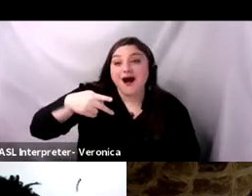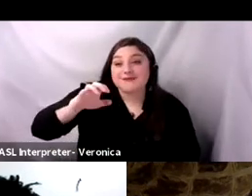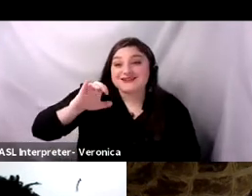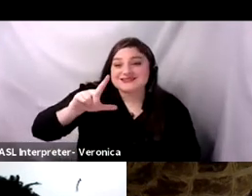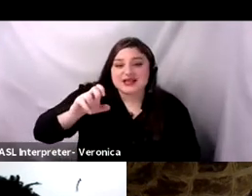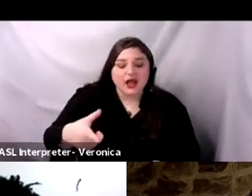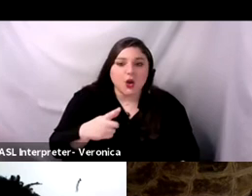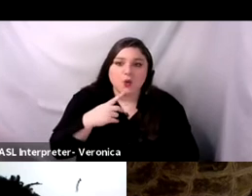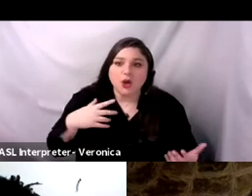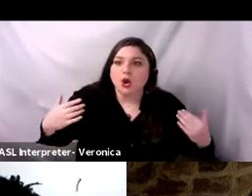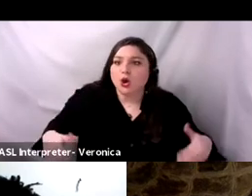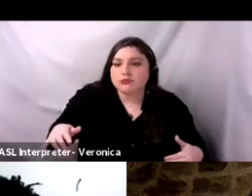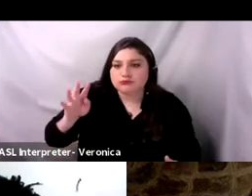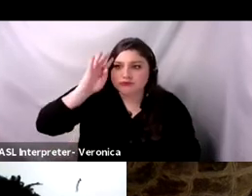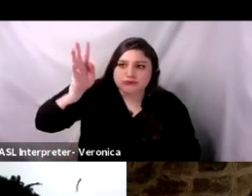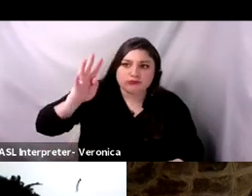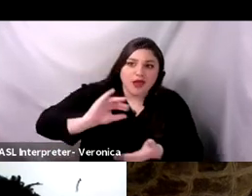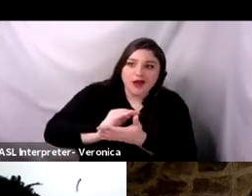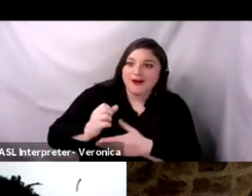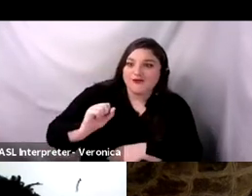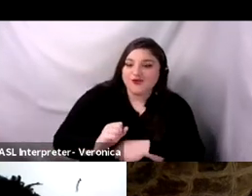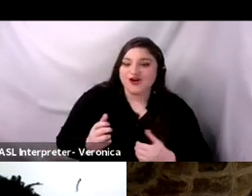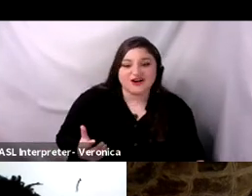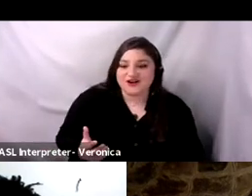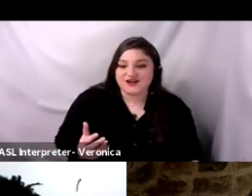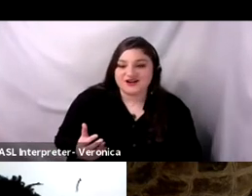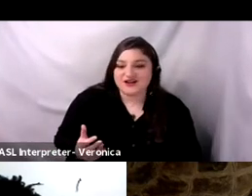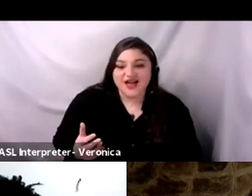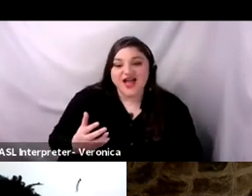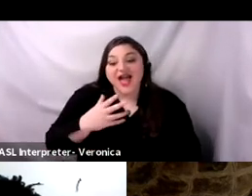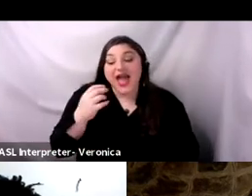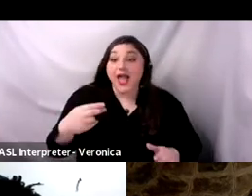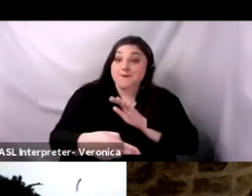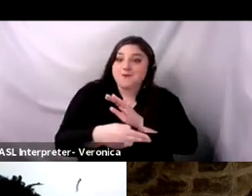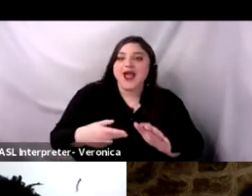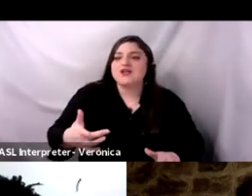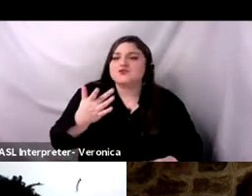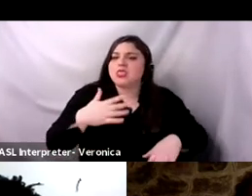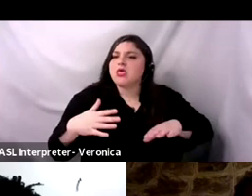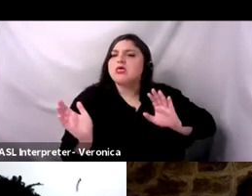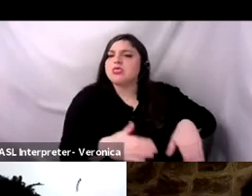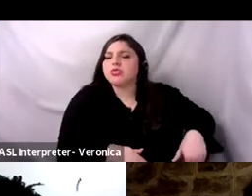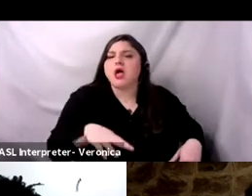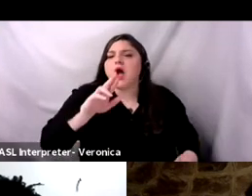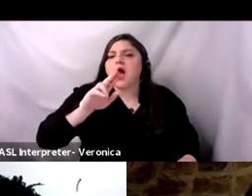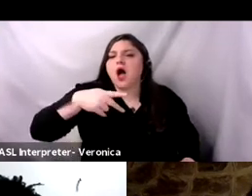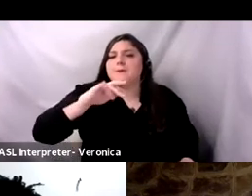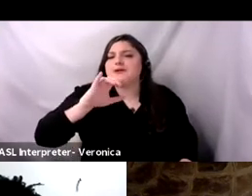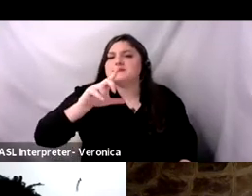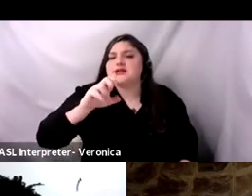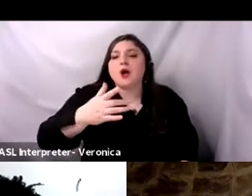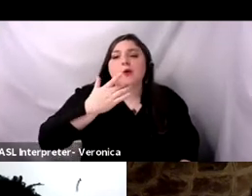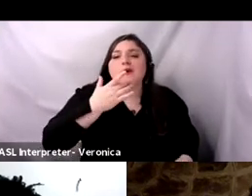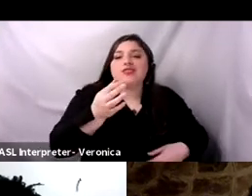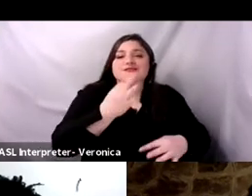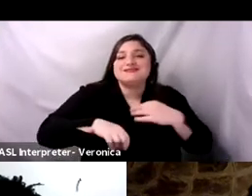And the reason that brands want to skip over upcycling and want to go straight to recycling is because upcycling